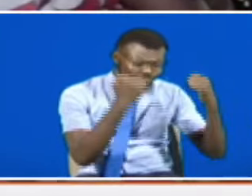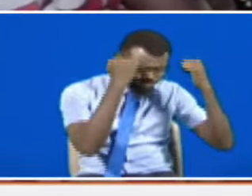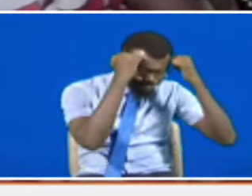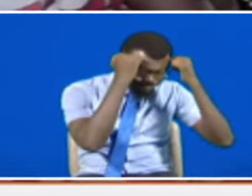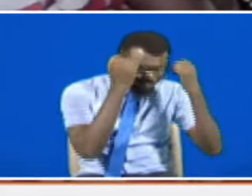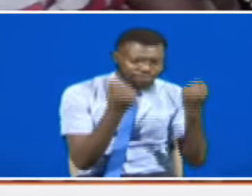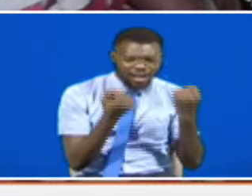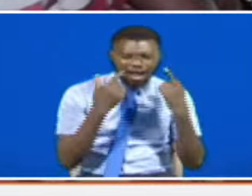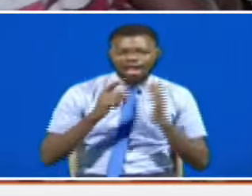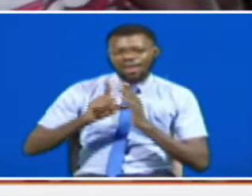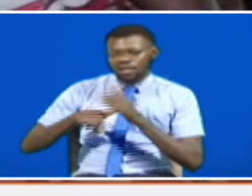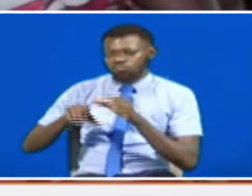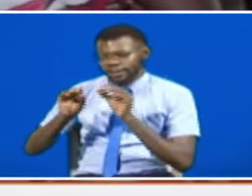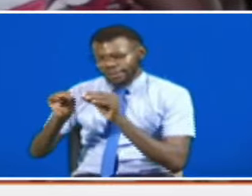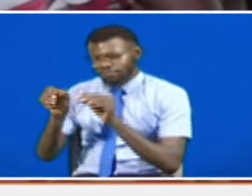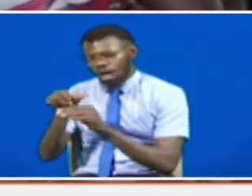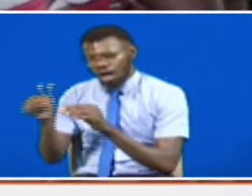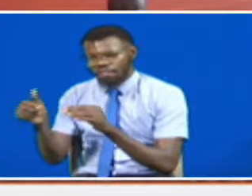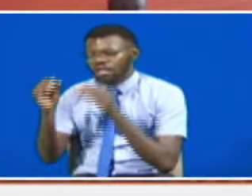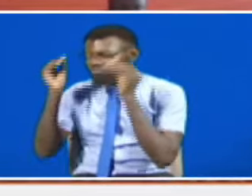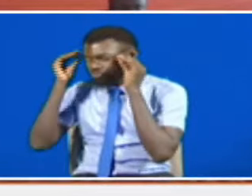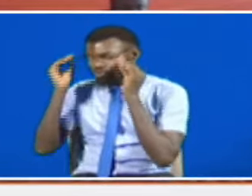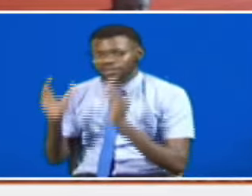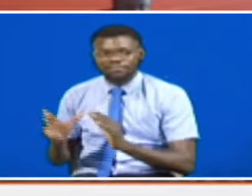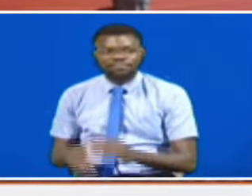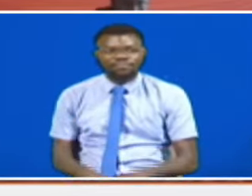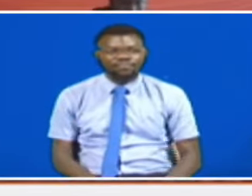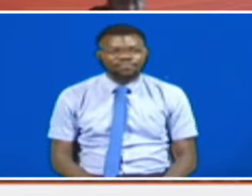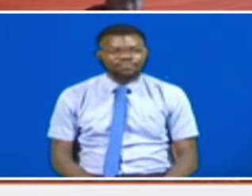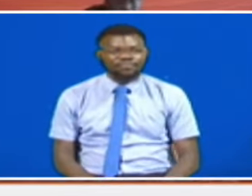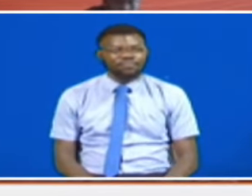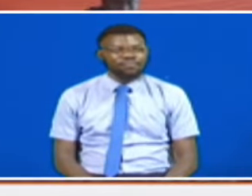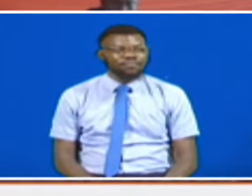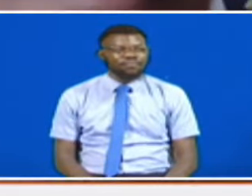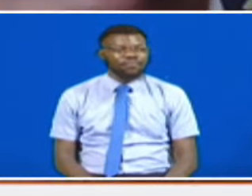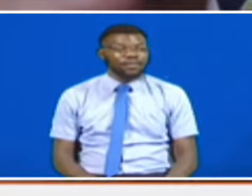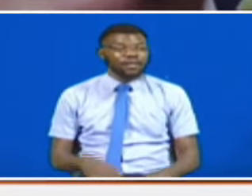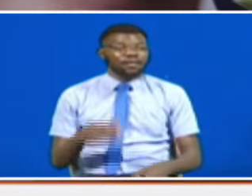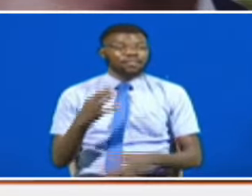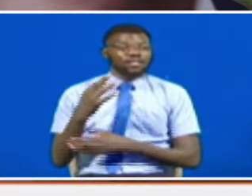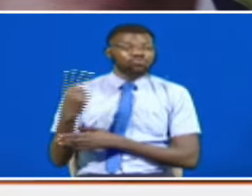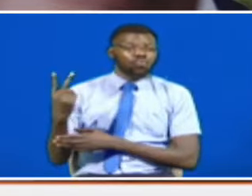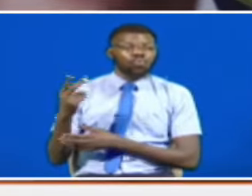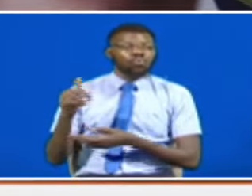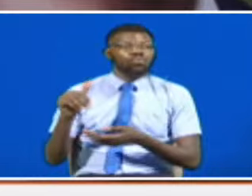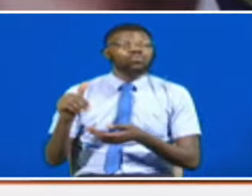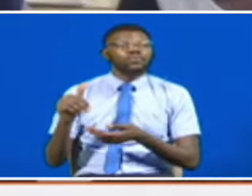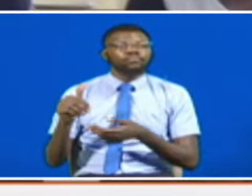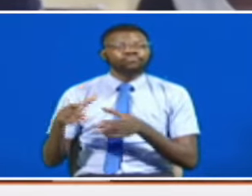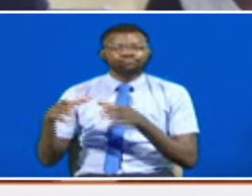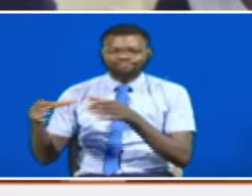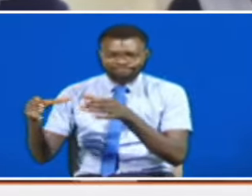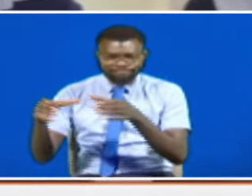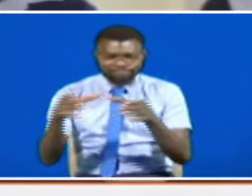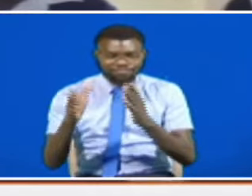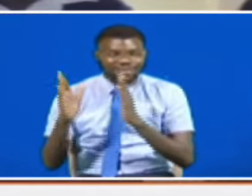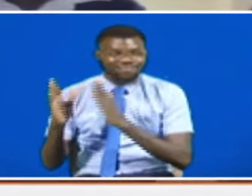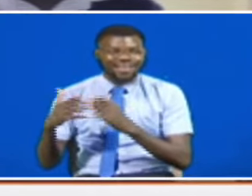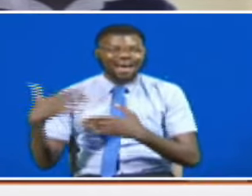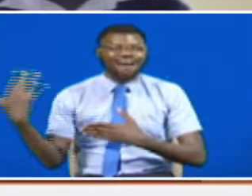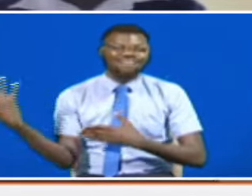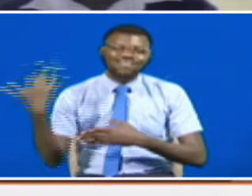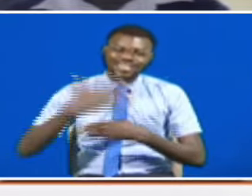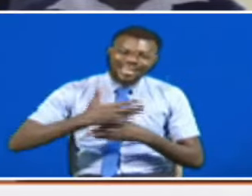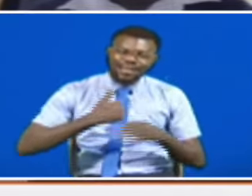The Kilifi County Directorate of Vocational Training, with 42 TVET centers across 35 wards, organized a 5-day